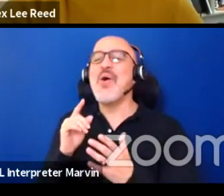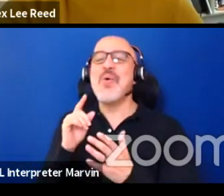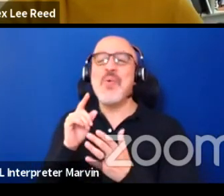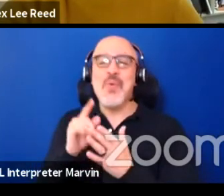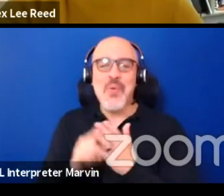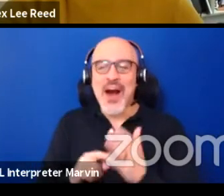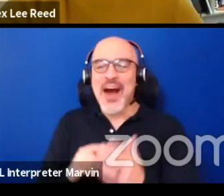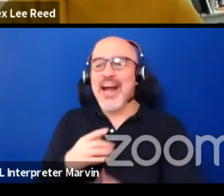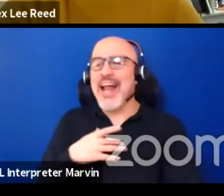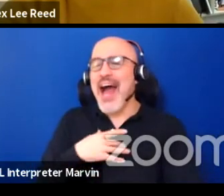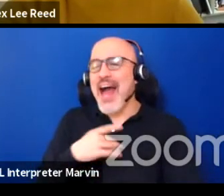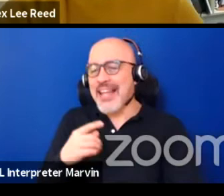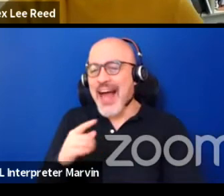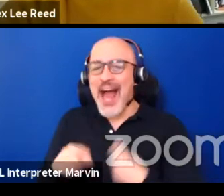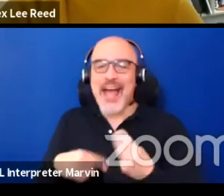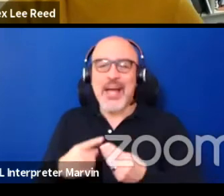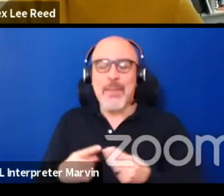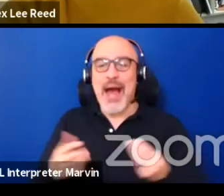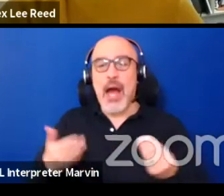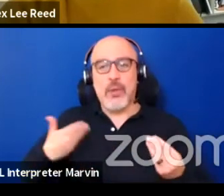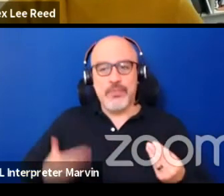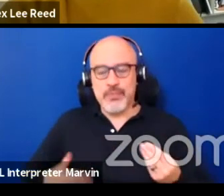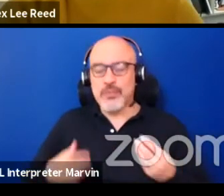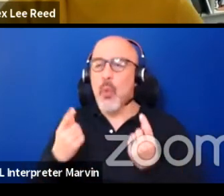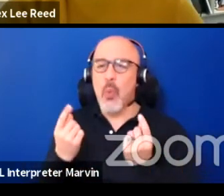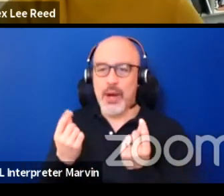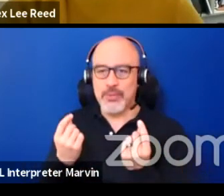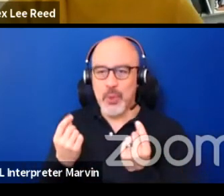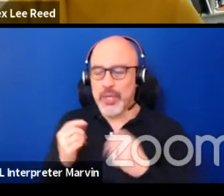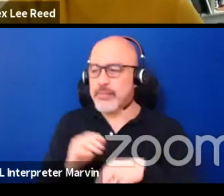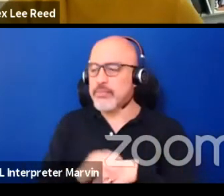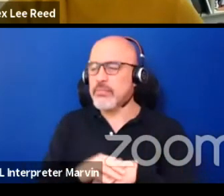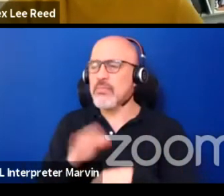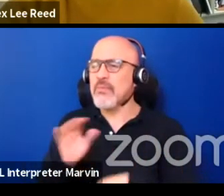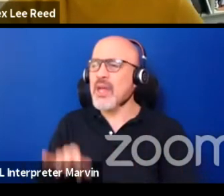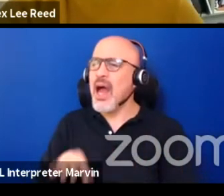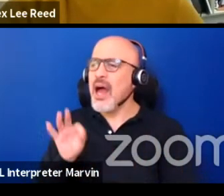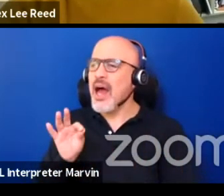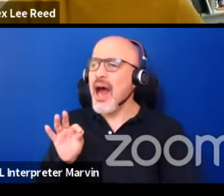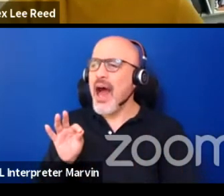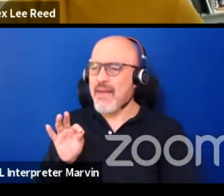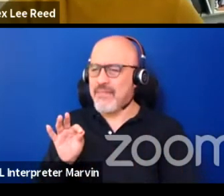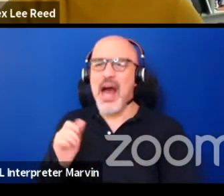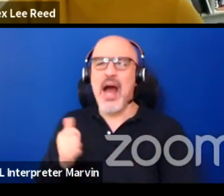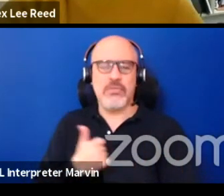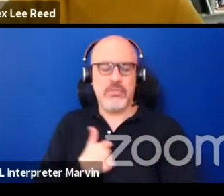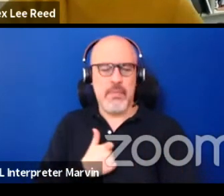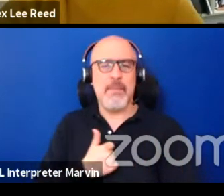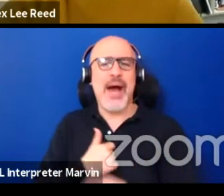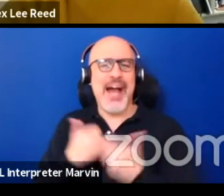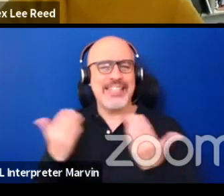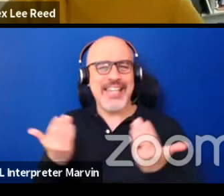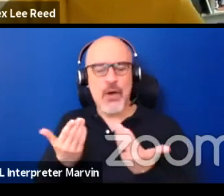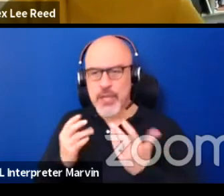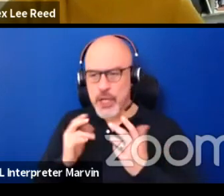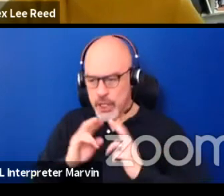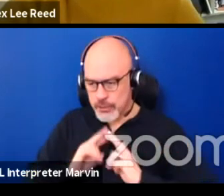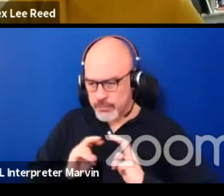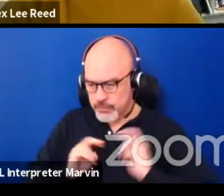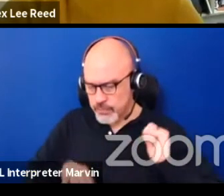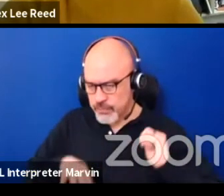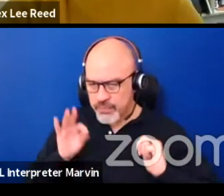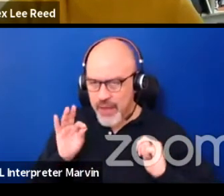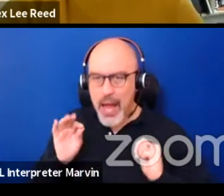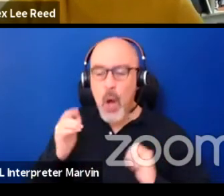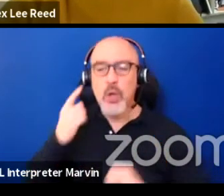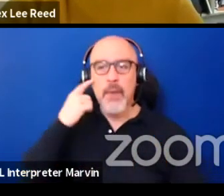what I like about where I am in Seattle is that I found myself here. I've been able to live my dream here